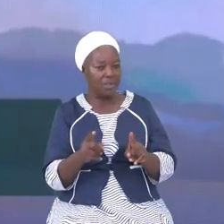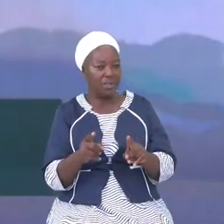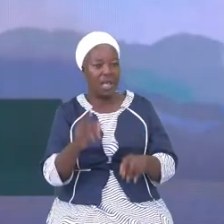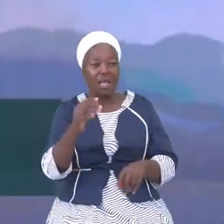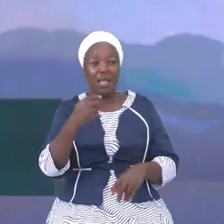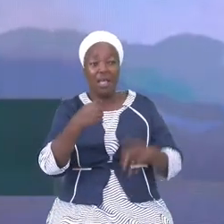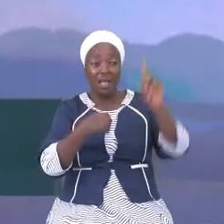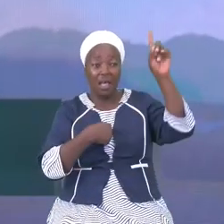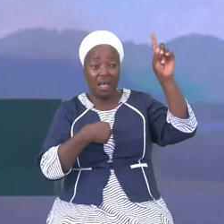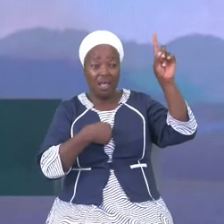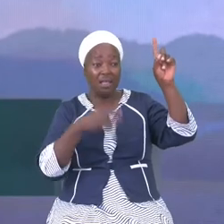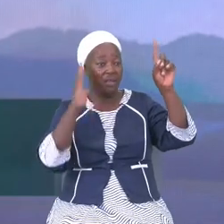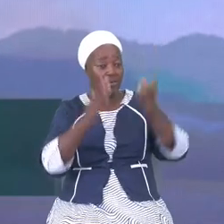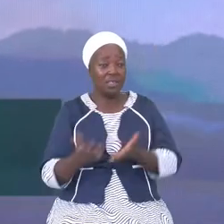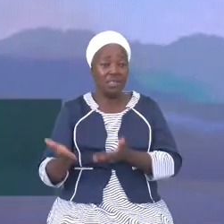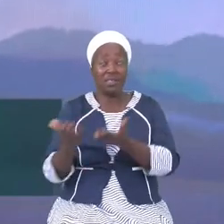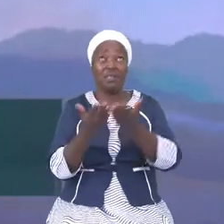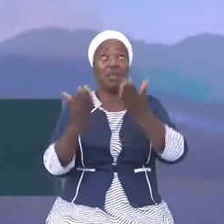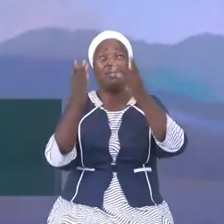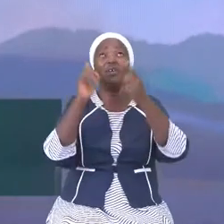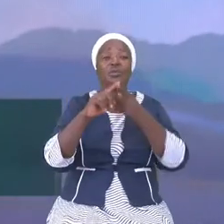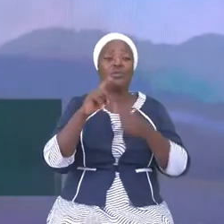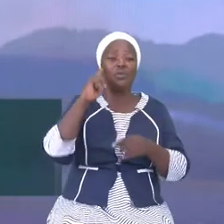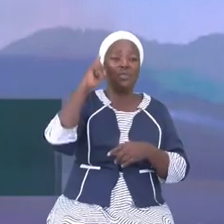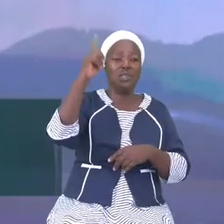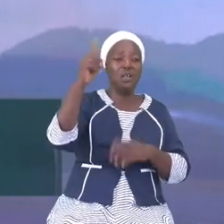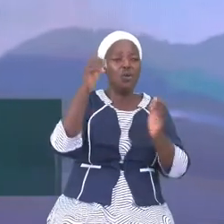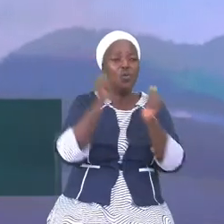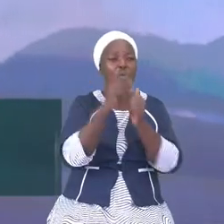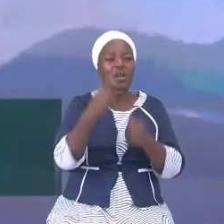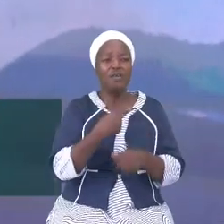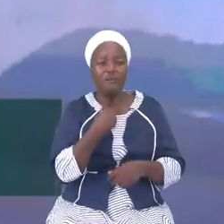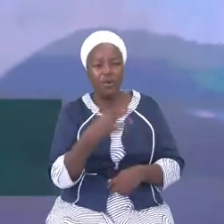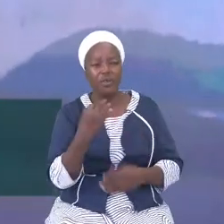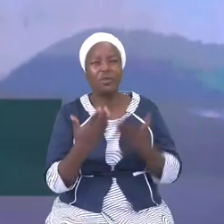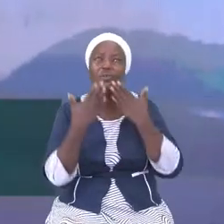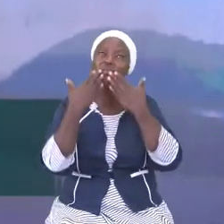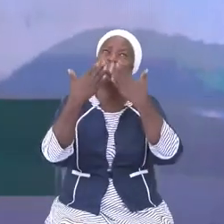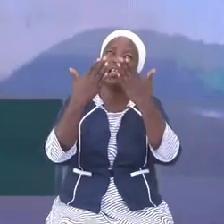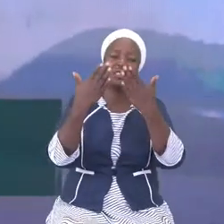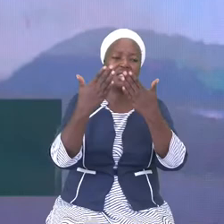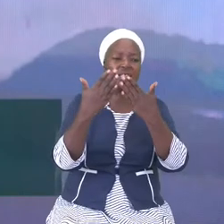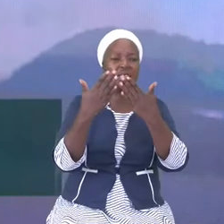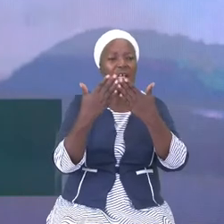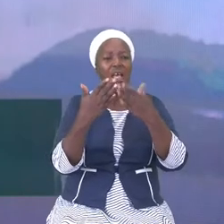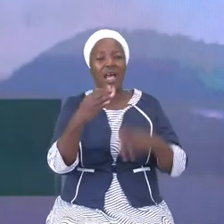will sacrifice unto thee with the voice of thanksgiving. I will